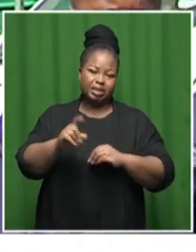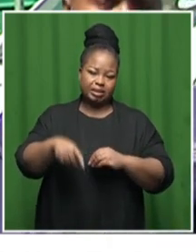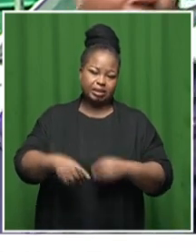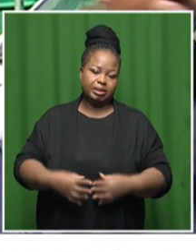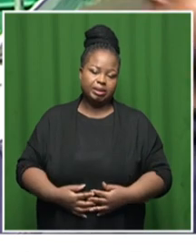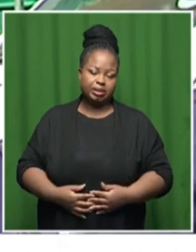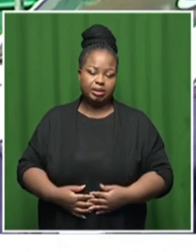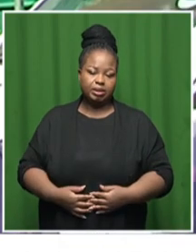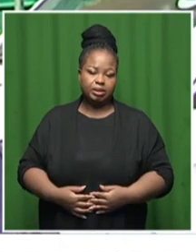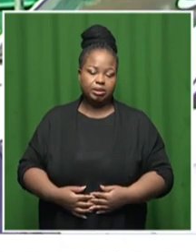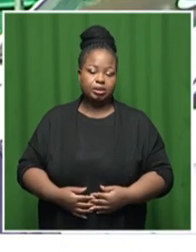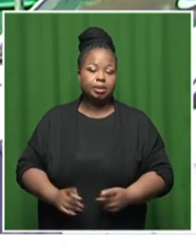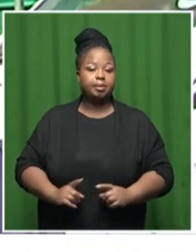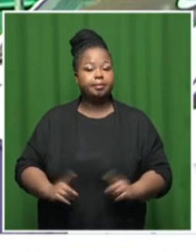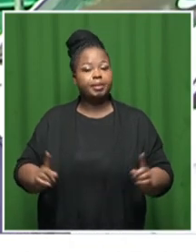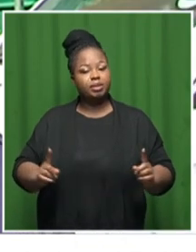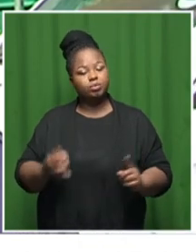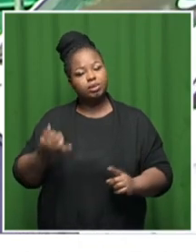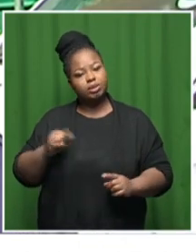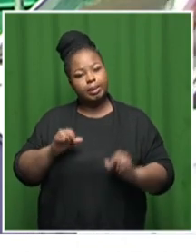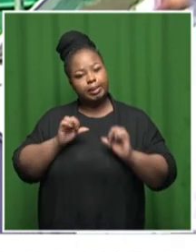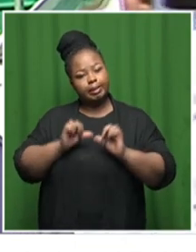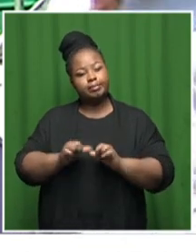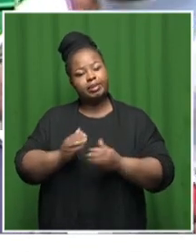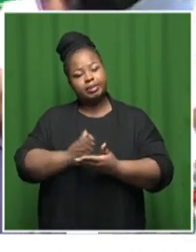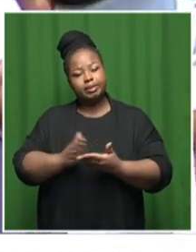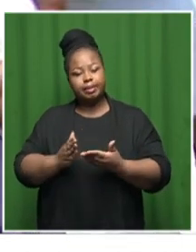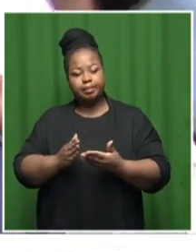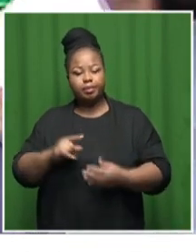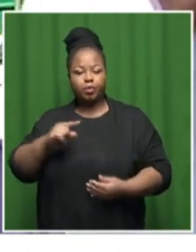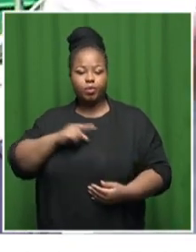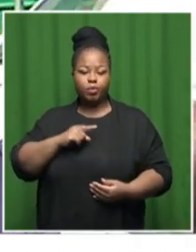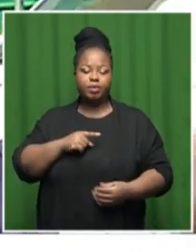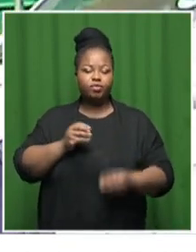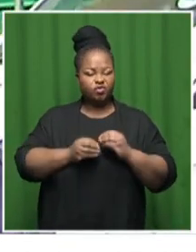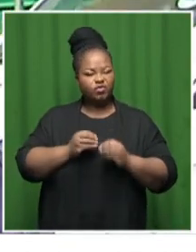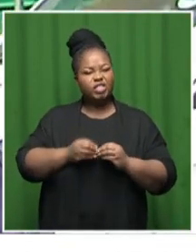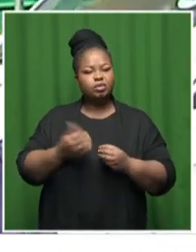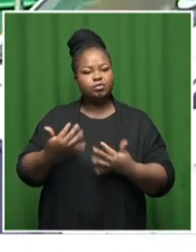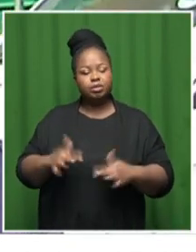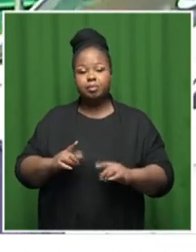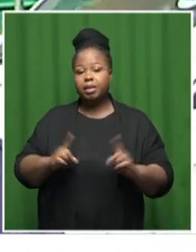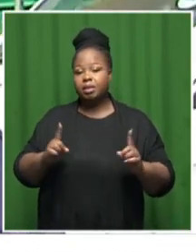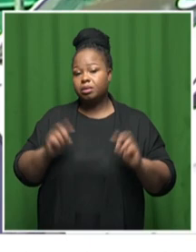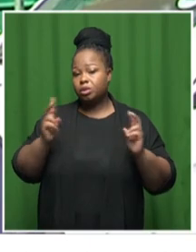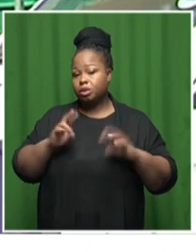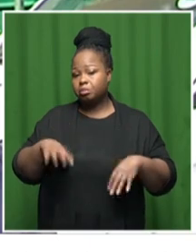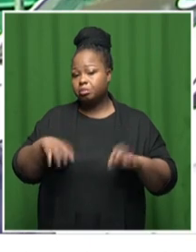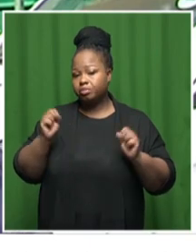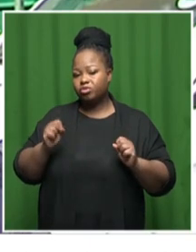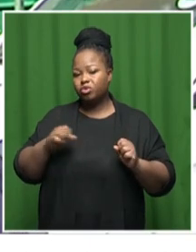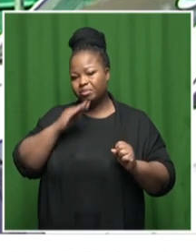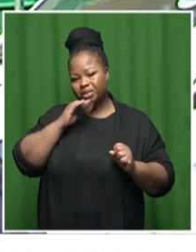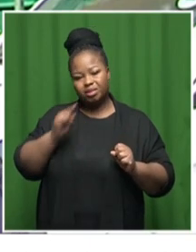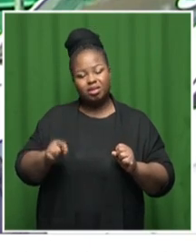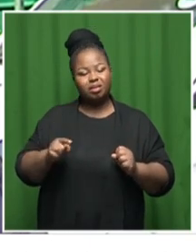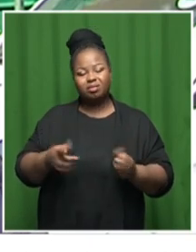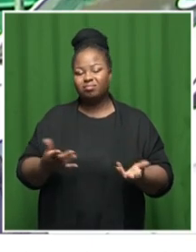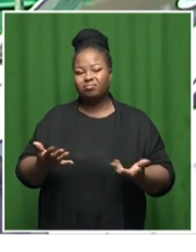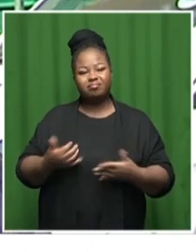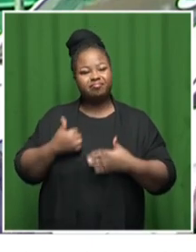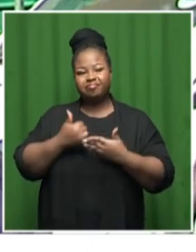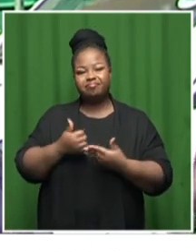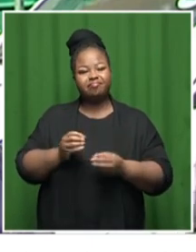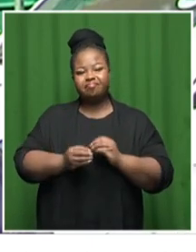or revamped. But we can still run with some of it due to maintenance. But with load shedding, it means that even that maintenance is actually not